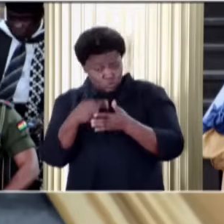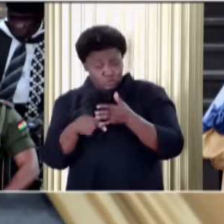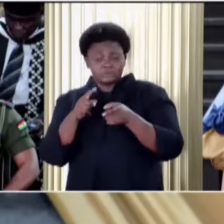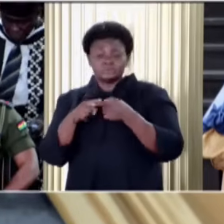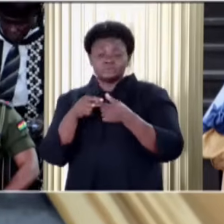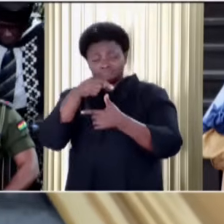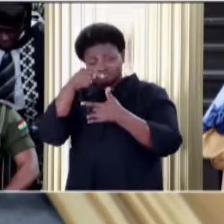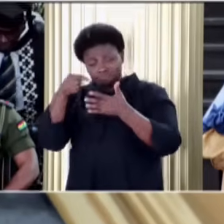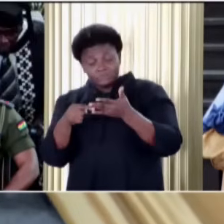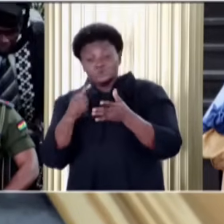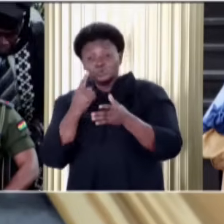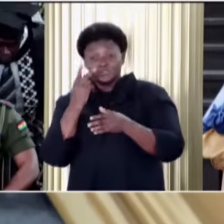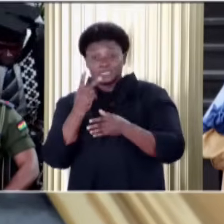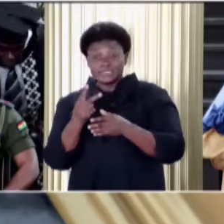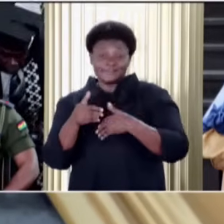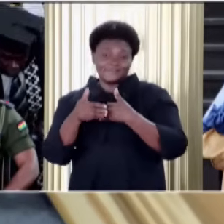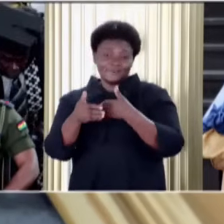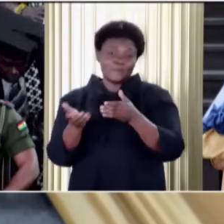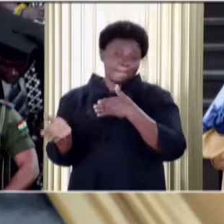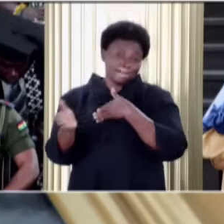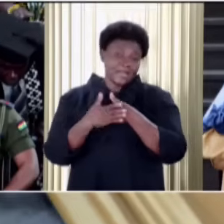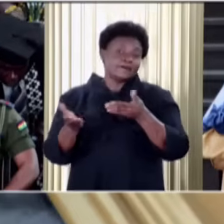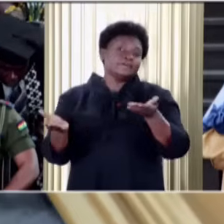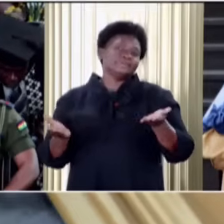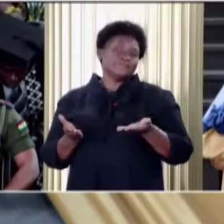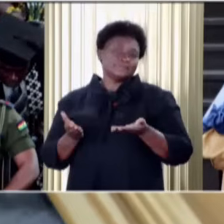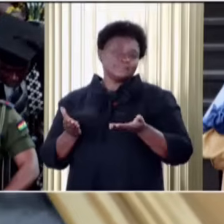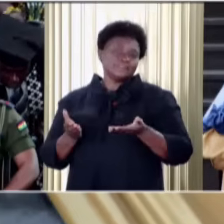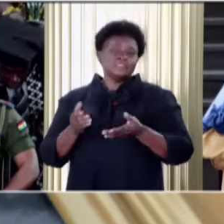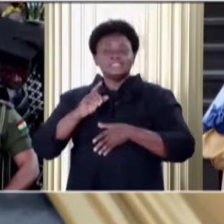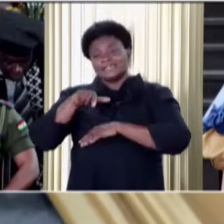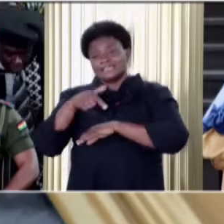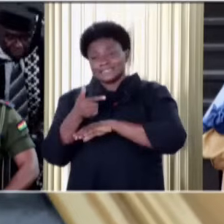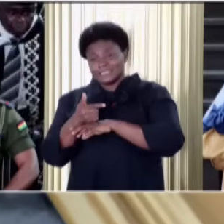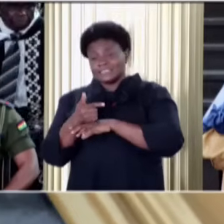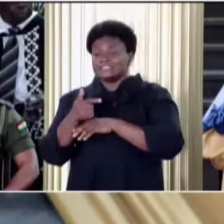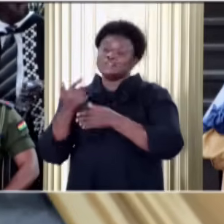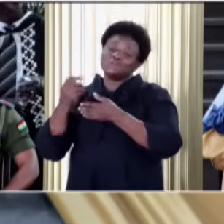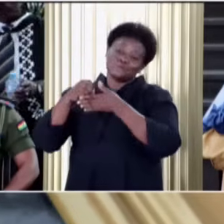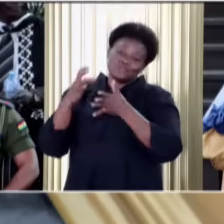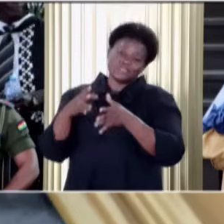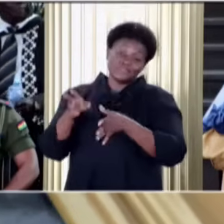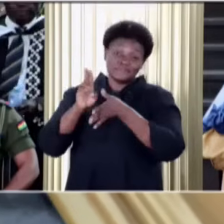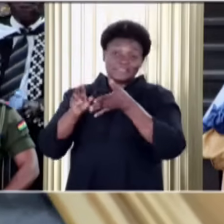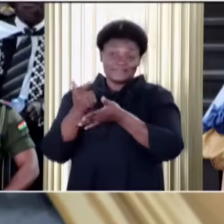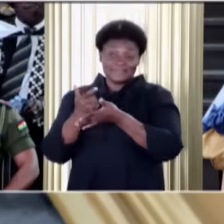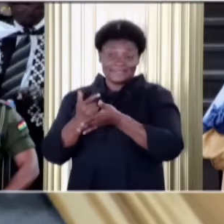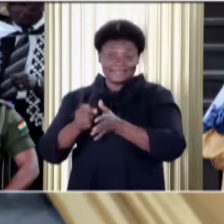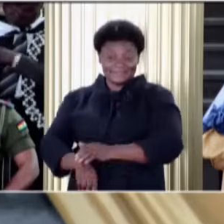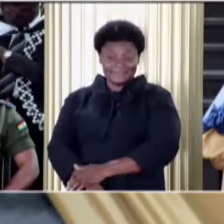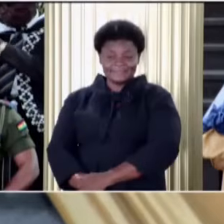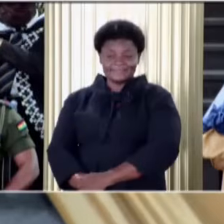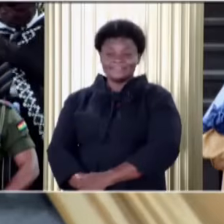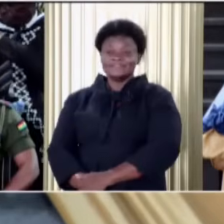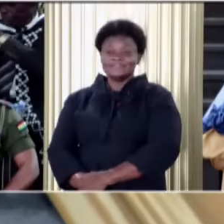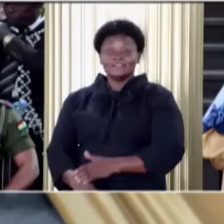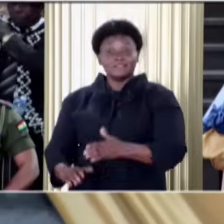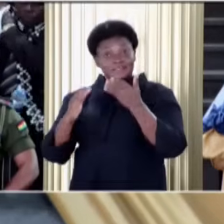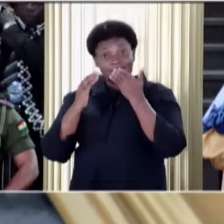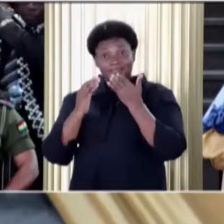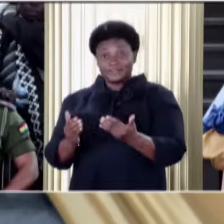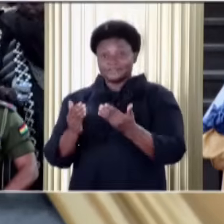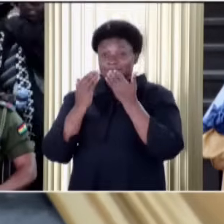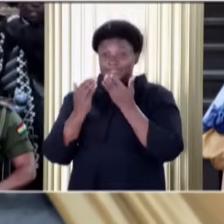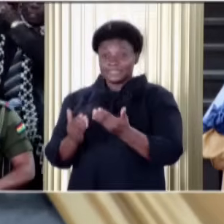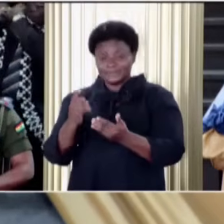look forward to receiving you back here as graduate students of the University of Ghana. So thank you very much for